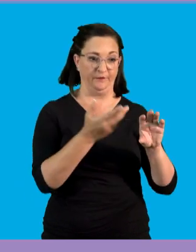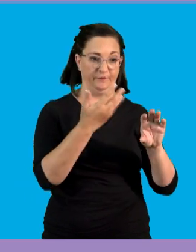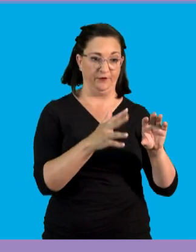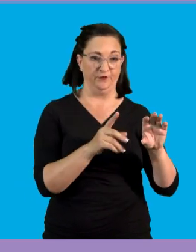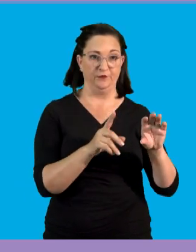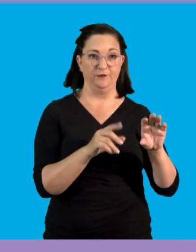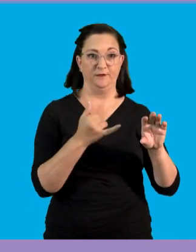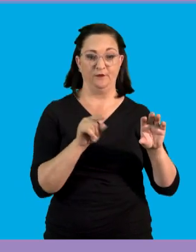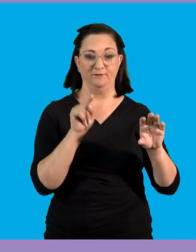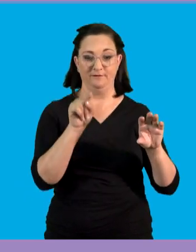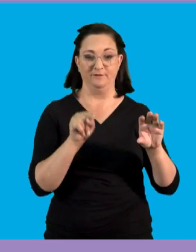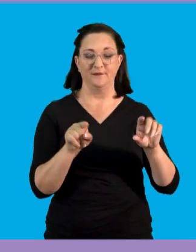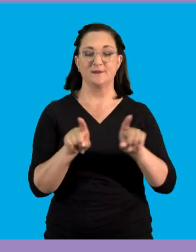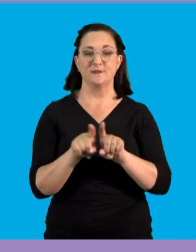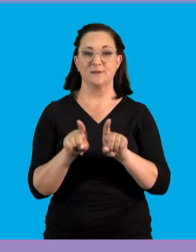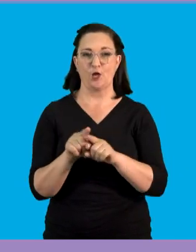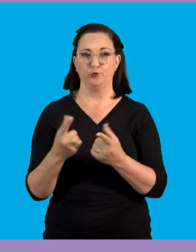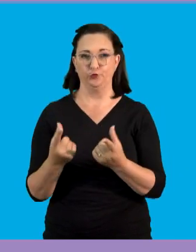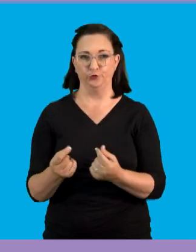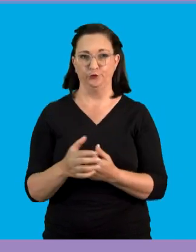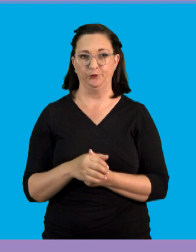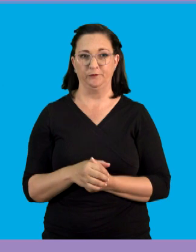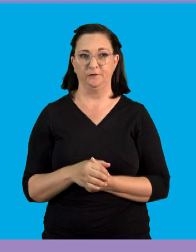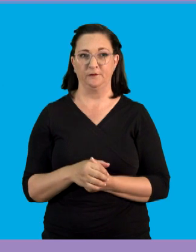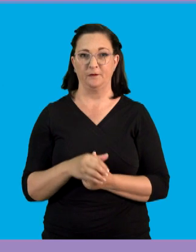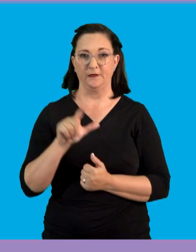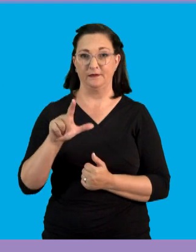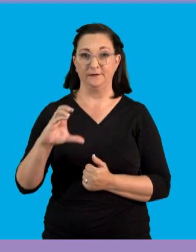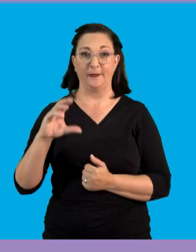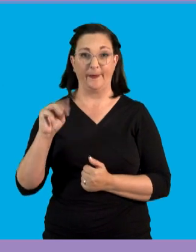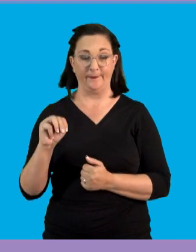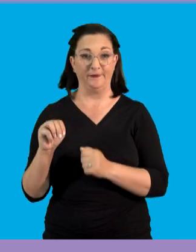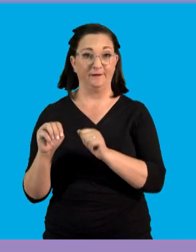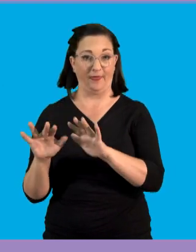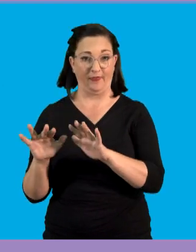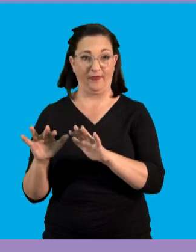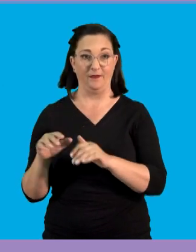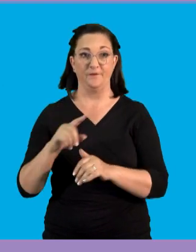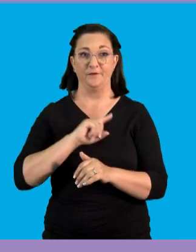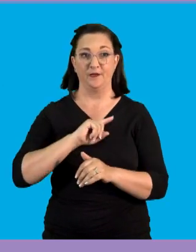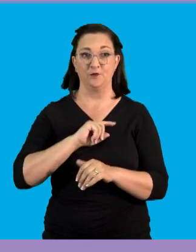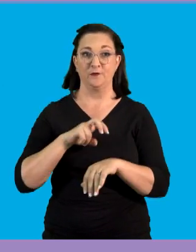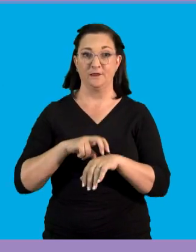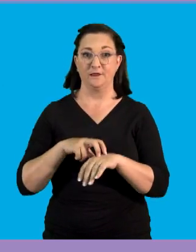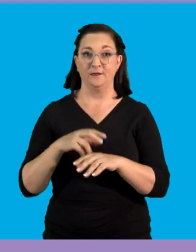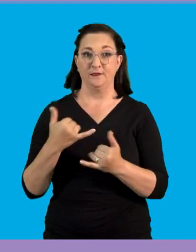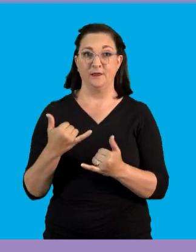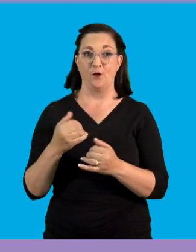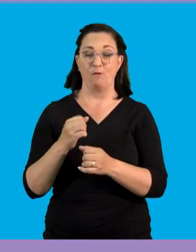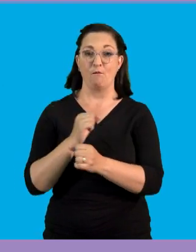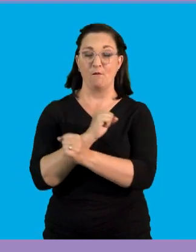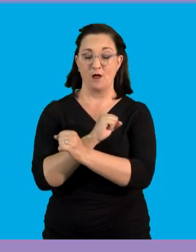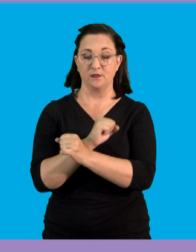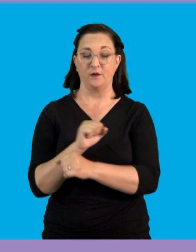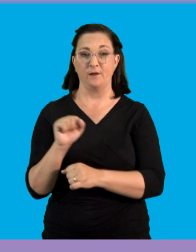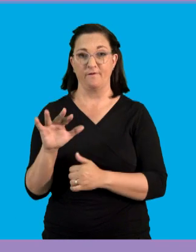We had 1/2 in the beginning, but because the LCM is 10, we need to multiply the denominator by